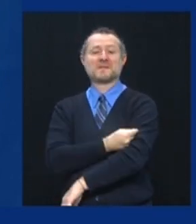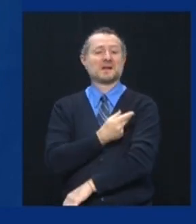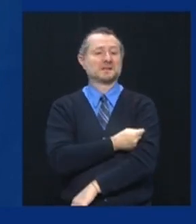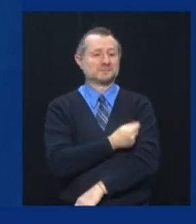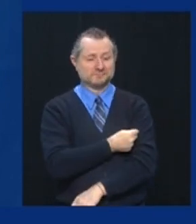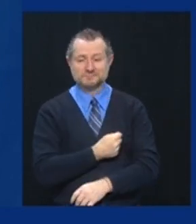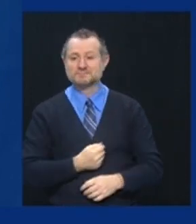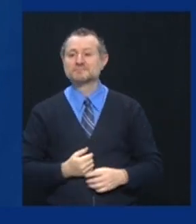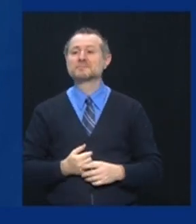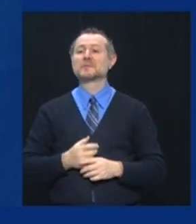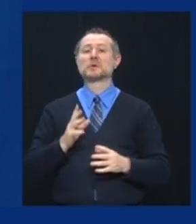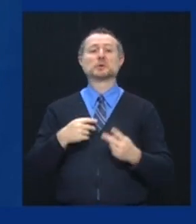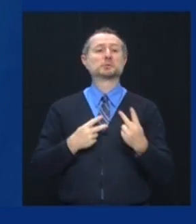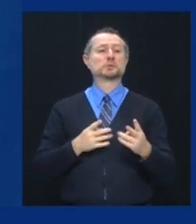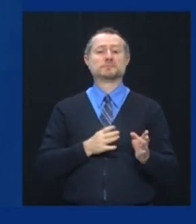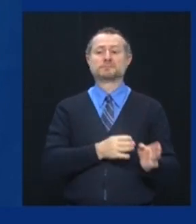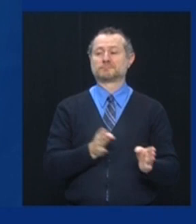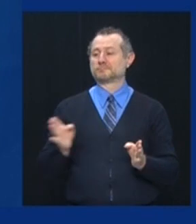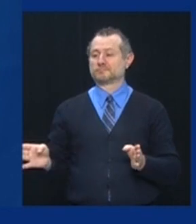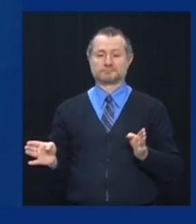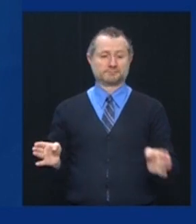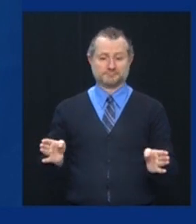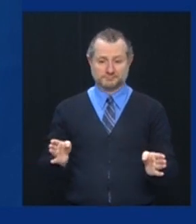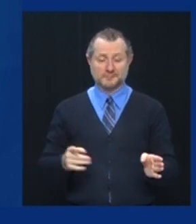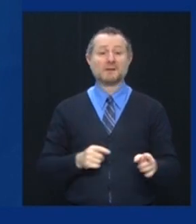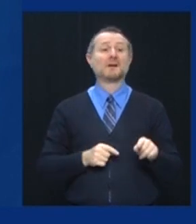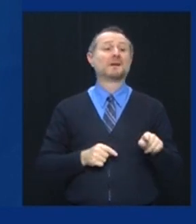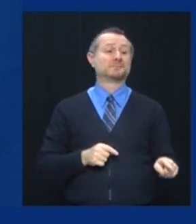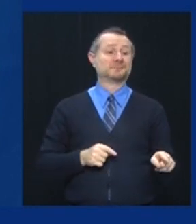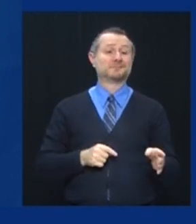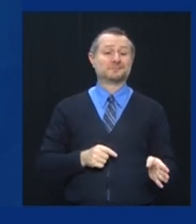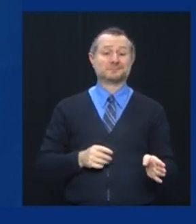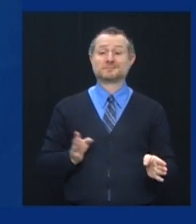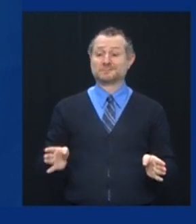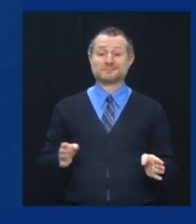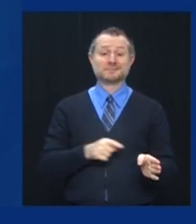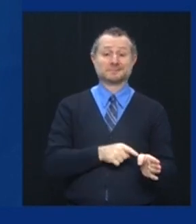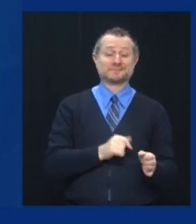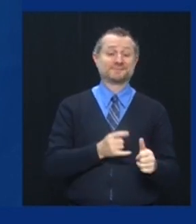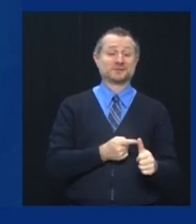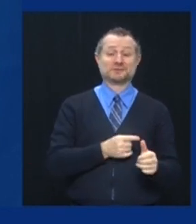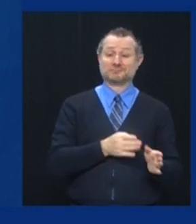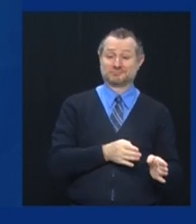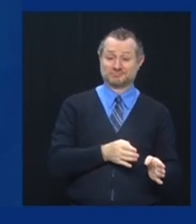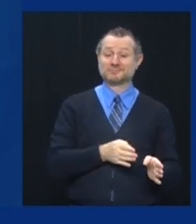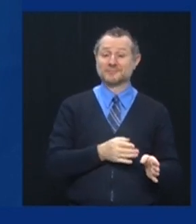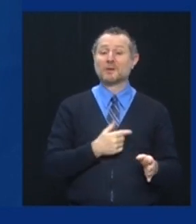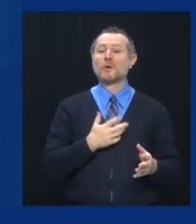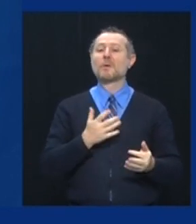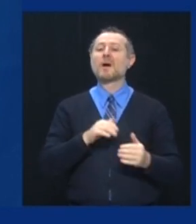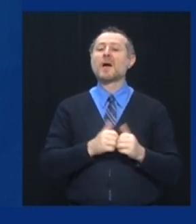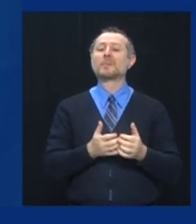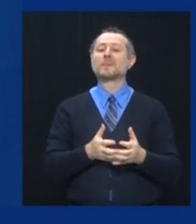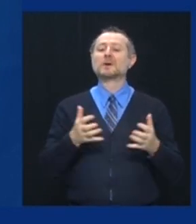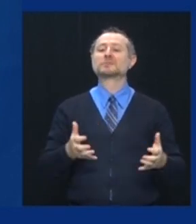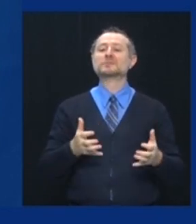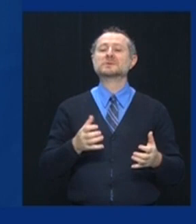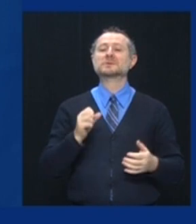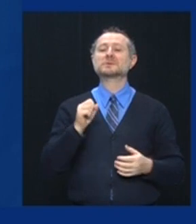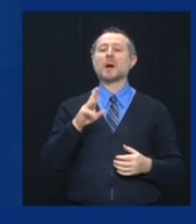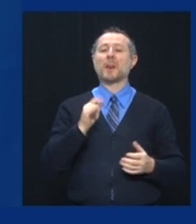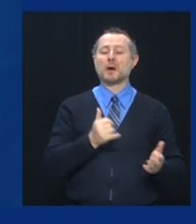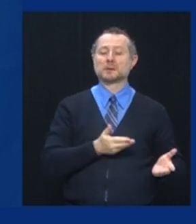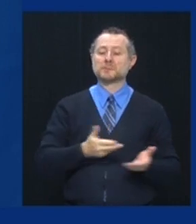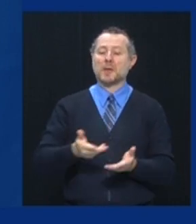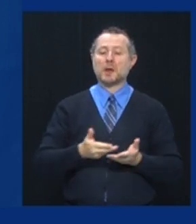There are two elements to understand the vaccine. One is the amount of supply we have as a nation, as a